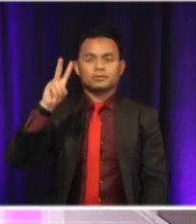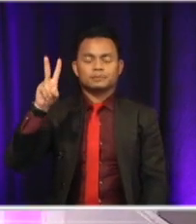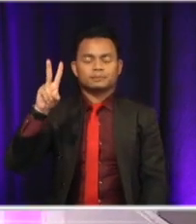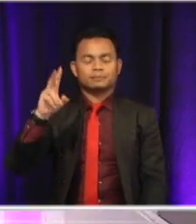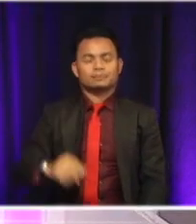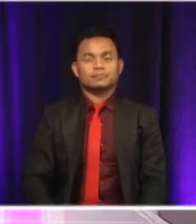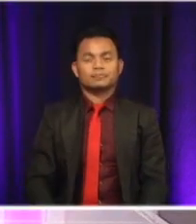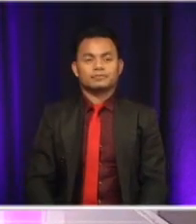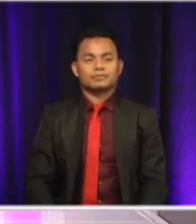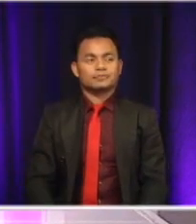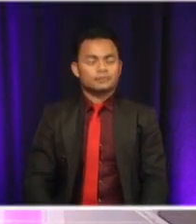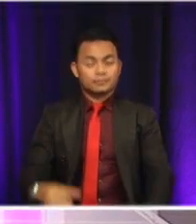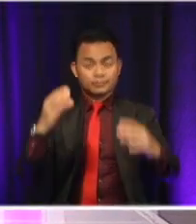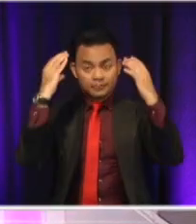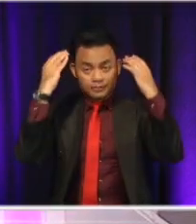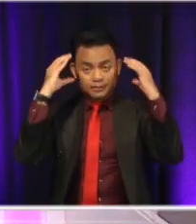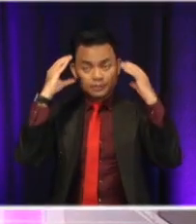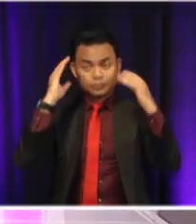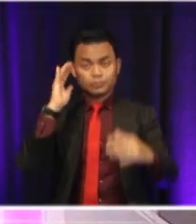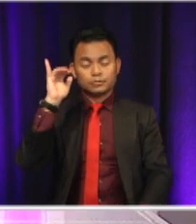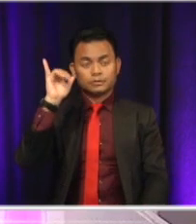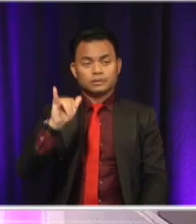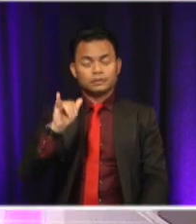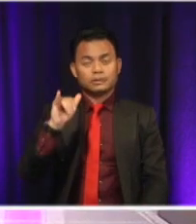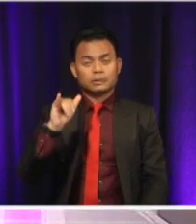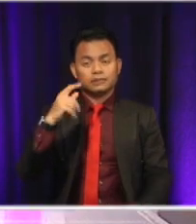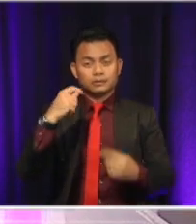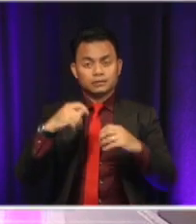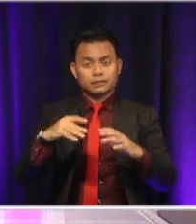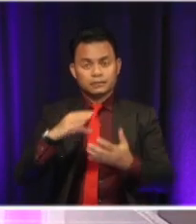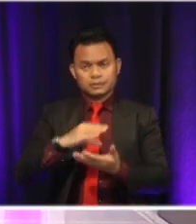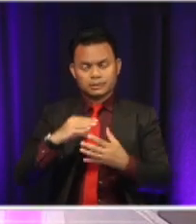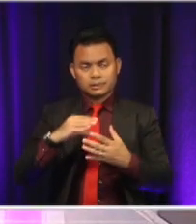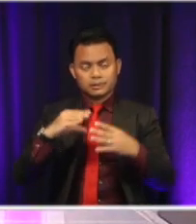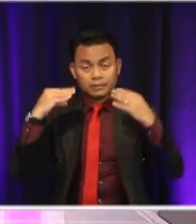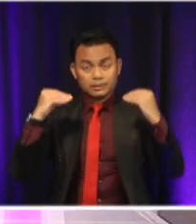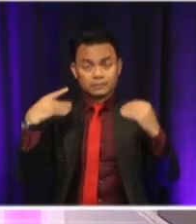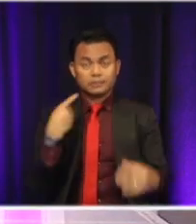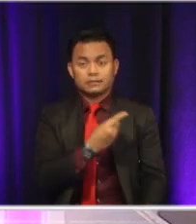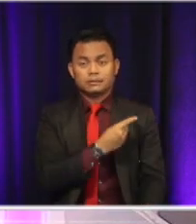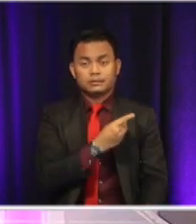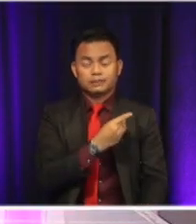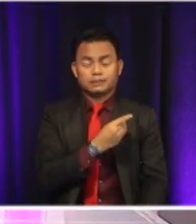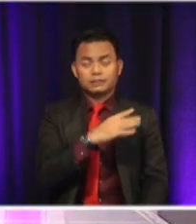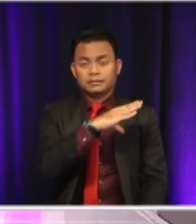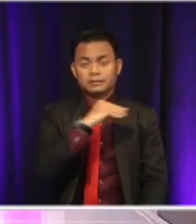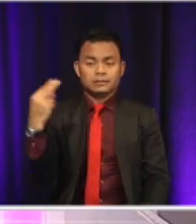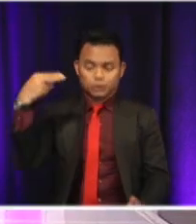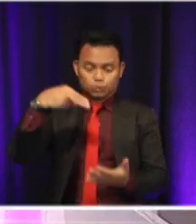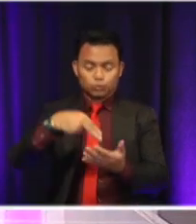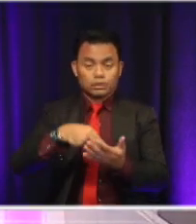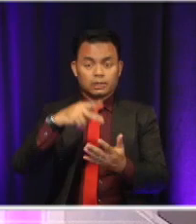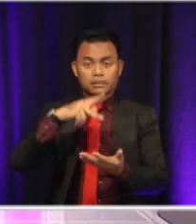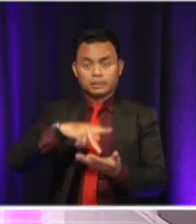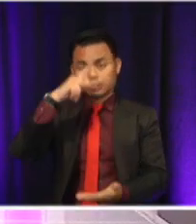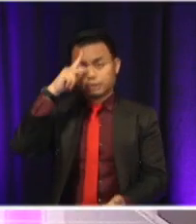Asima to teach us and revise with us on Kesusasteraan Inggeris. Now for this segment we are going to be focusing on section C for